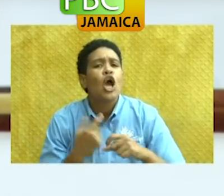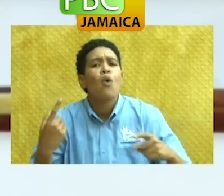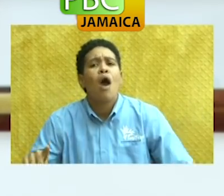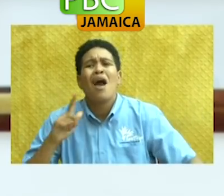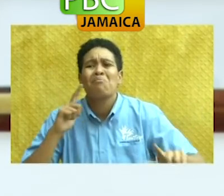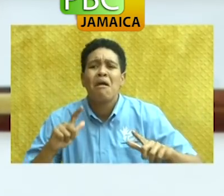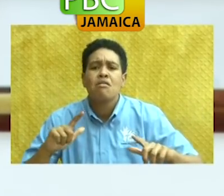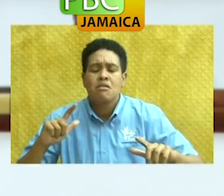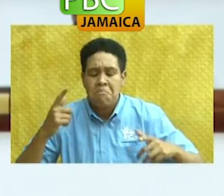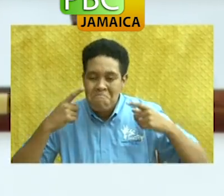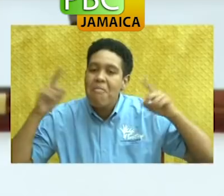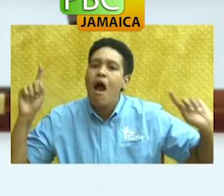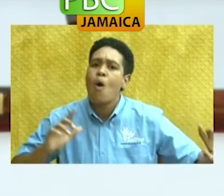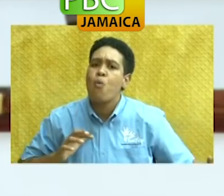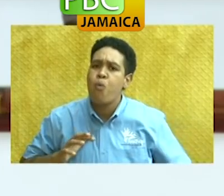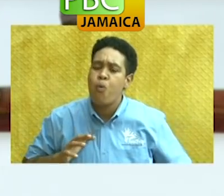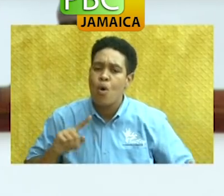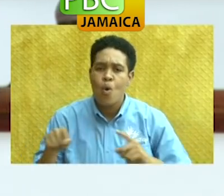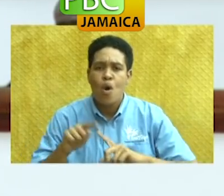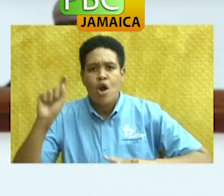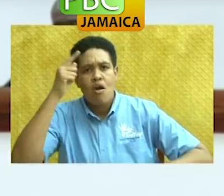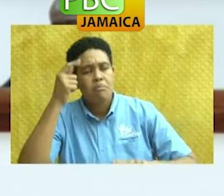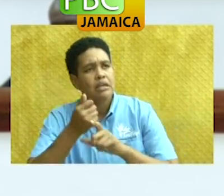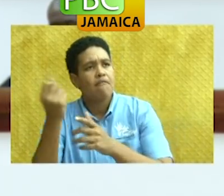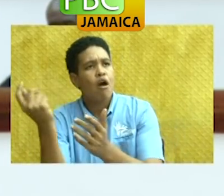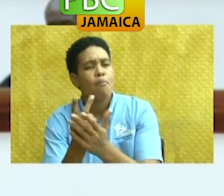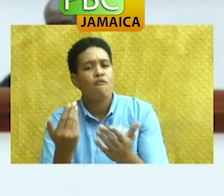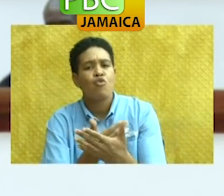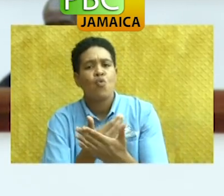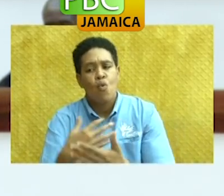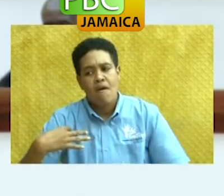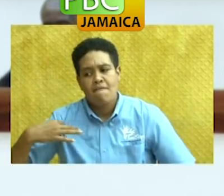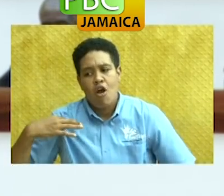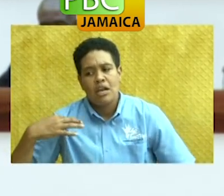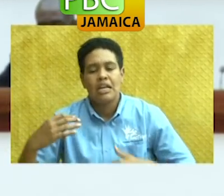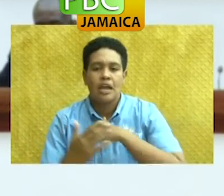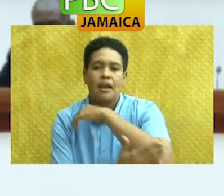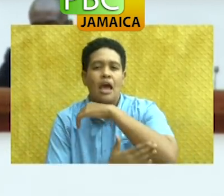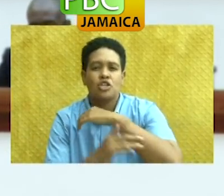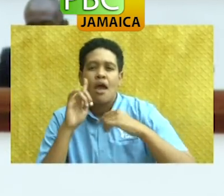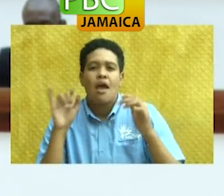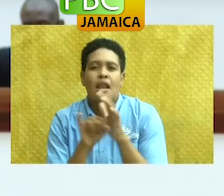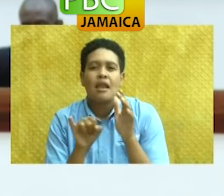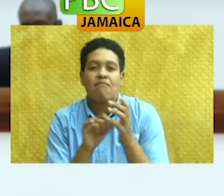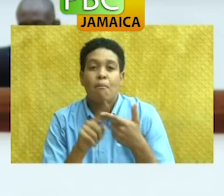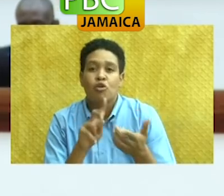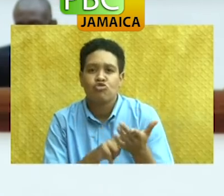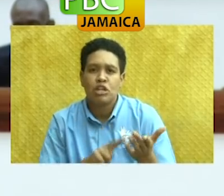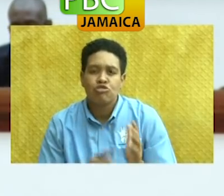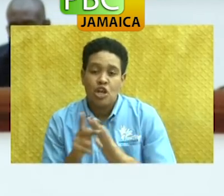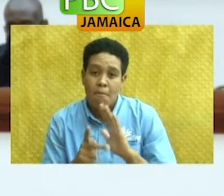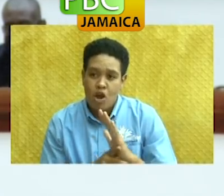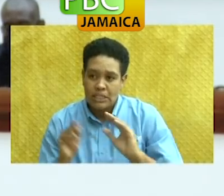significant landmark was achieved when Cabinet approved the new voluntary National Identification and Registration